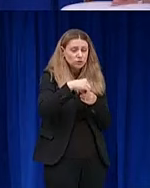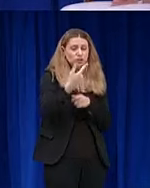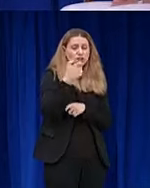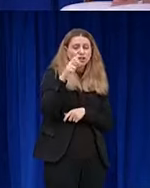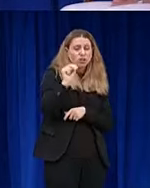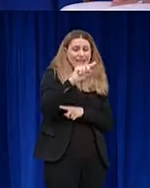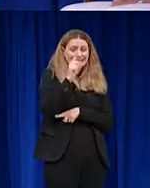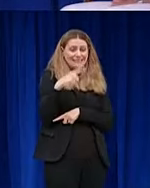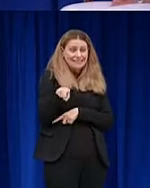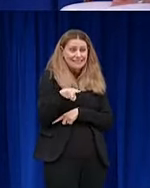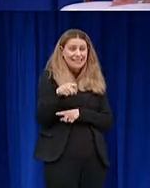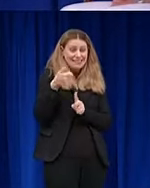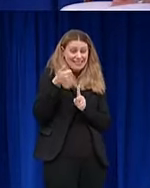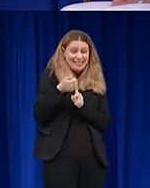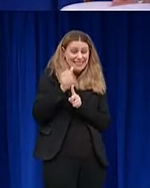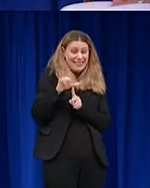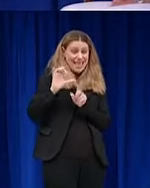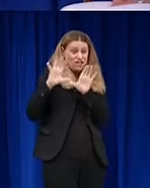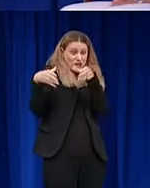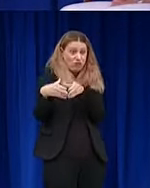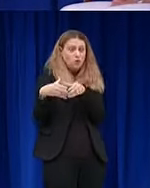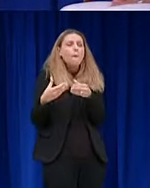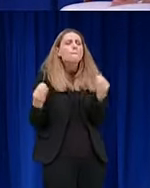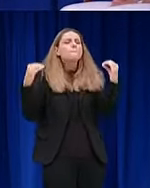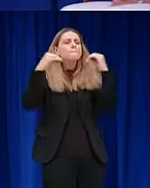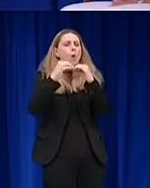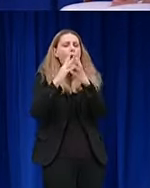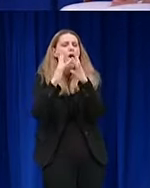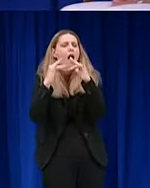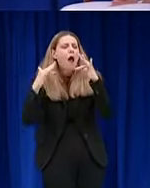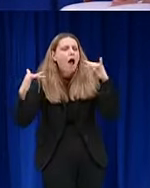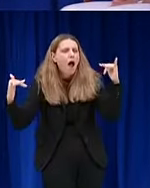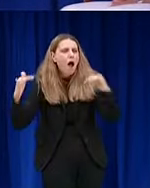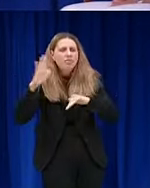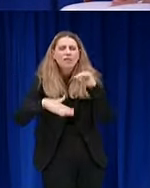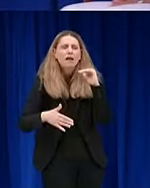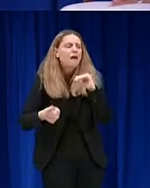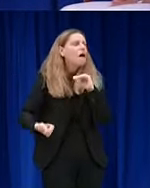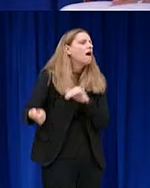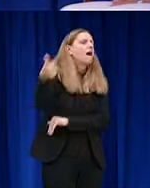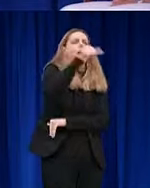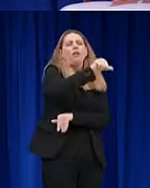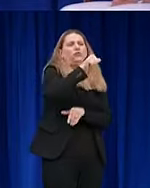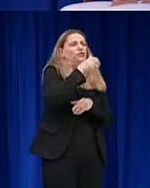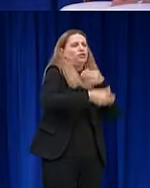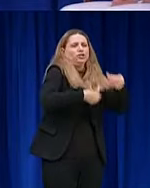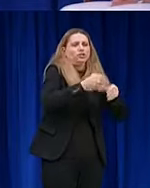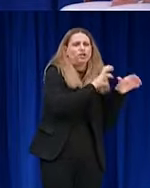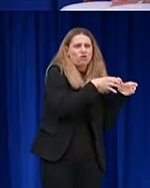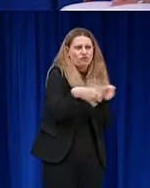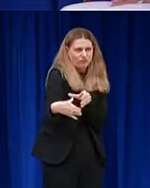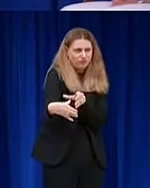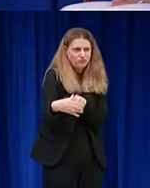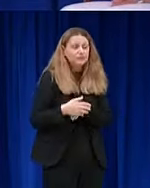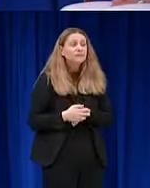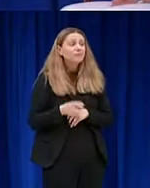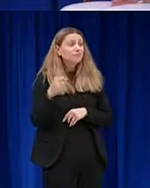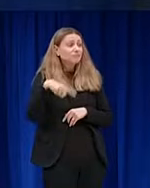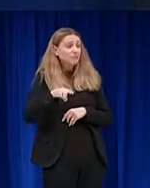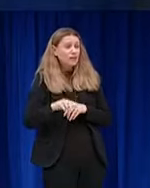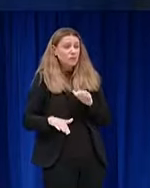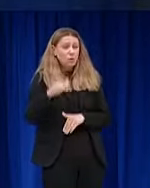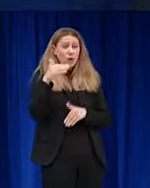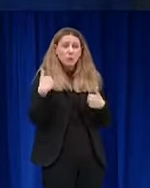any generation before it. They've also grown up in a digital world, a world marked by the